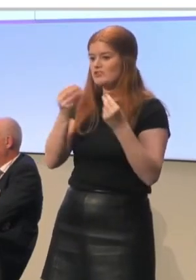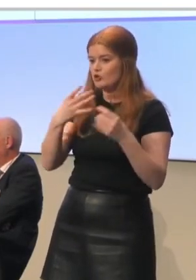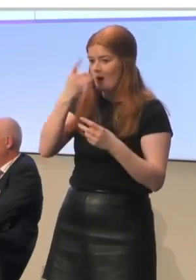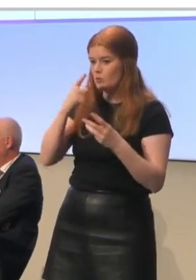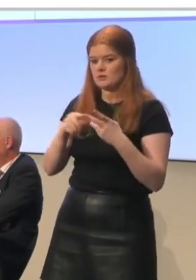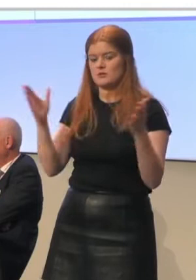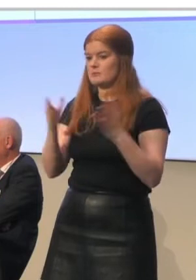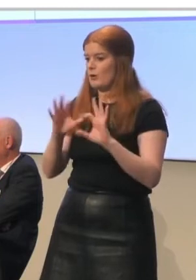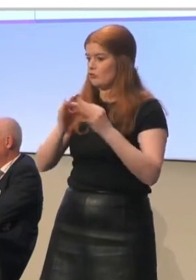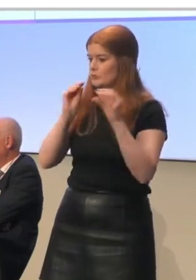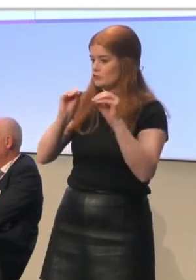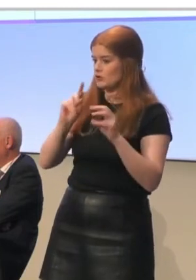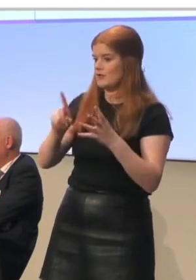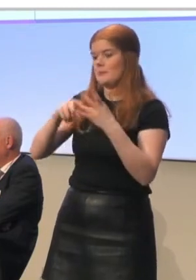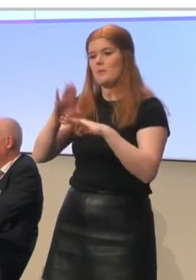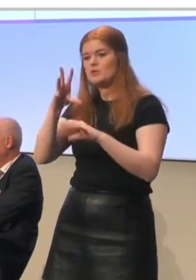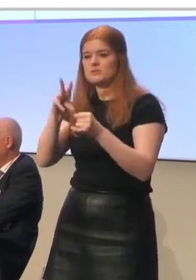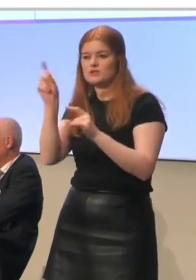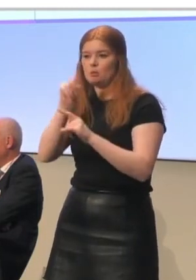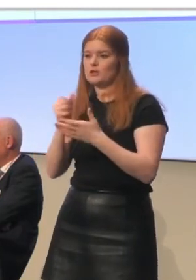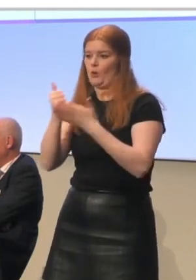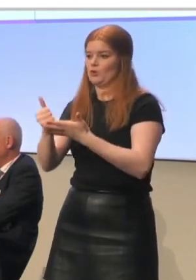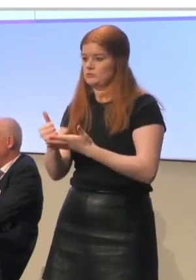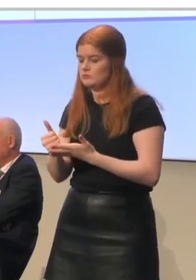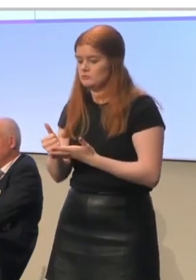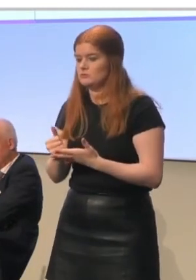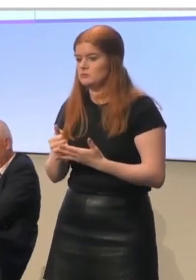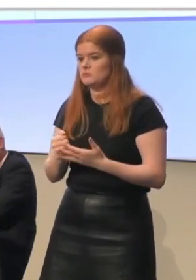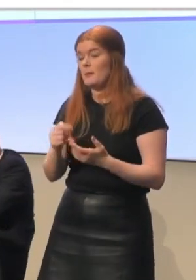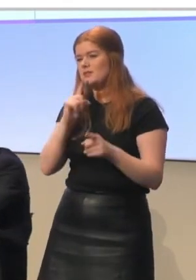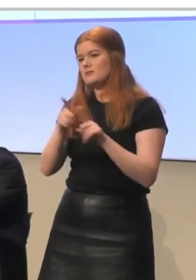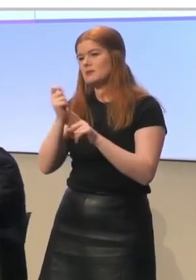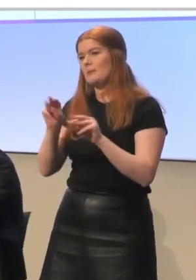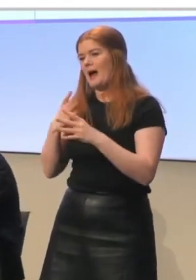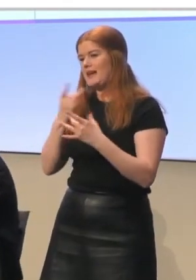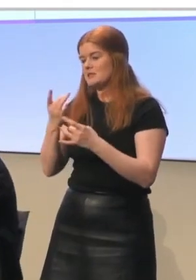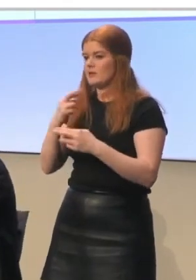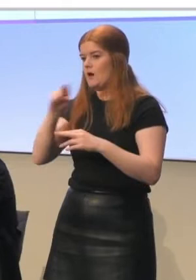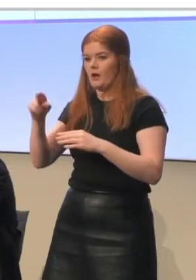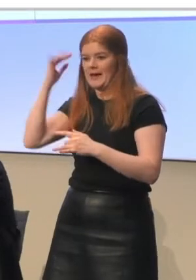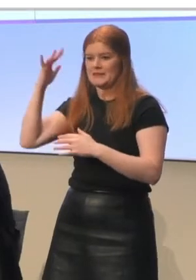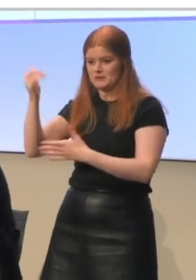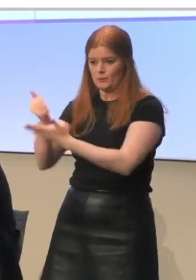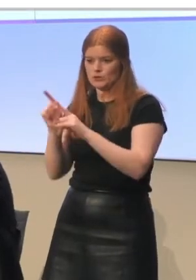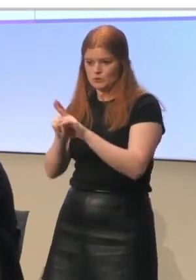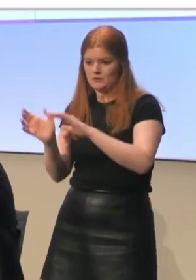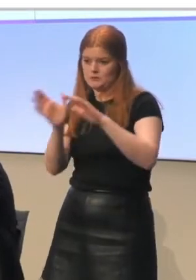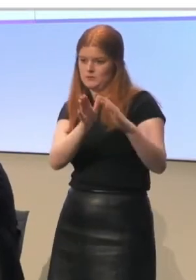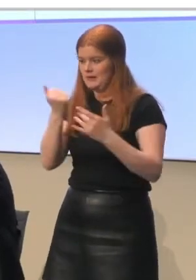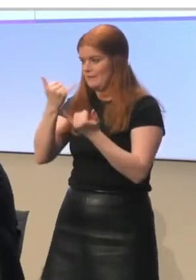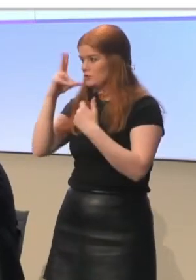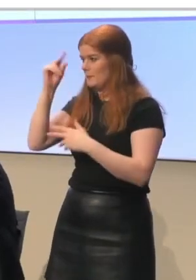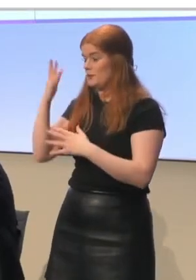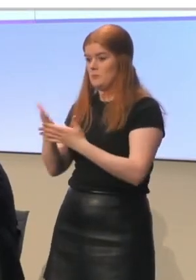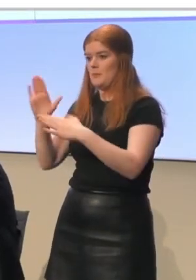group instruction, and for more kind of specific subject support. But people were also asking for a lot of non-academic supports in terms of